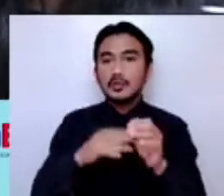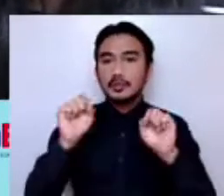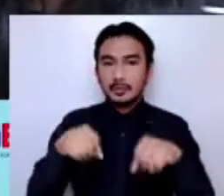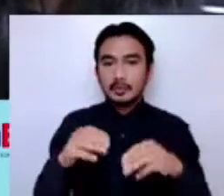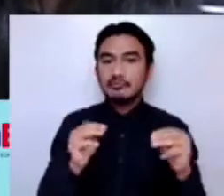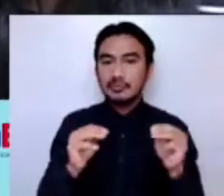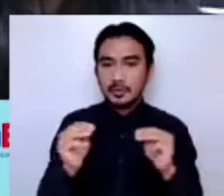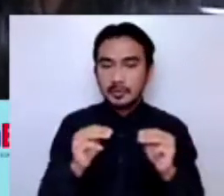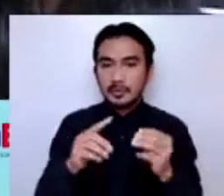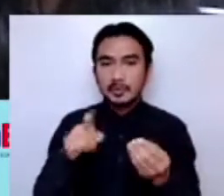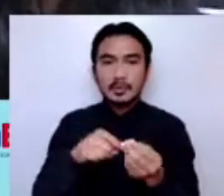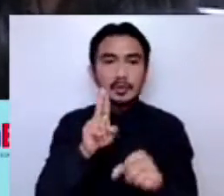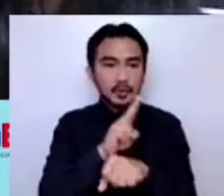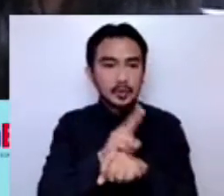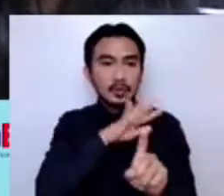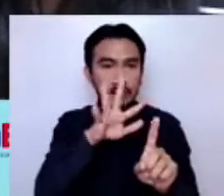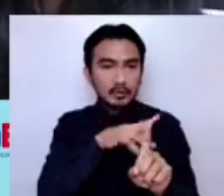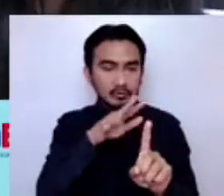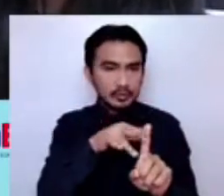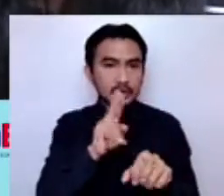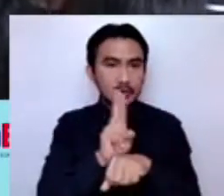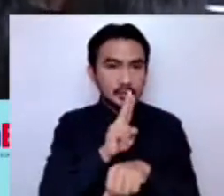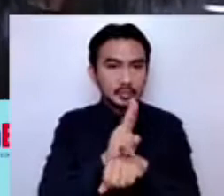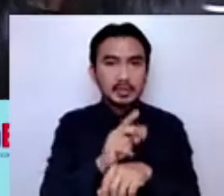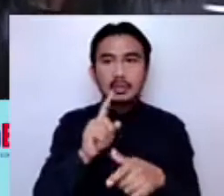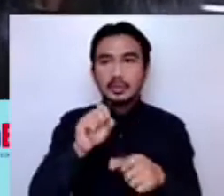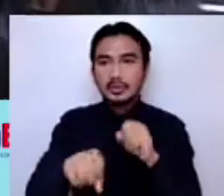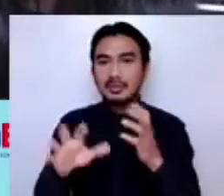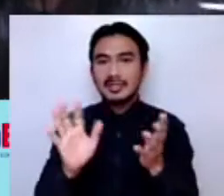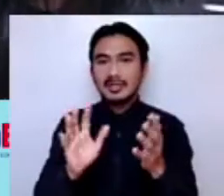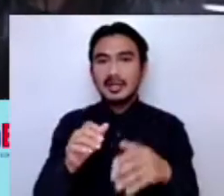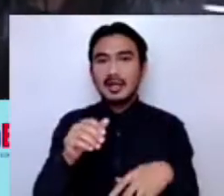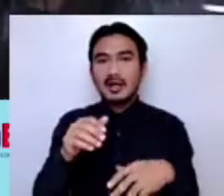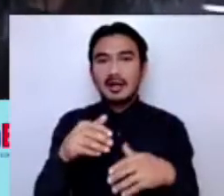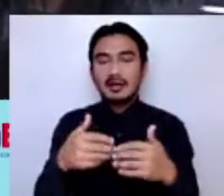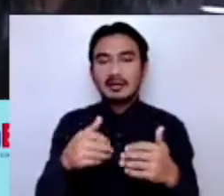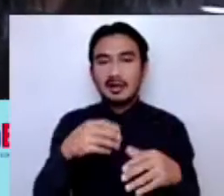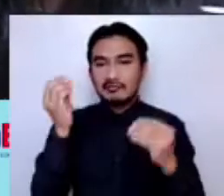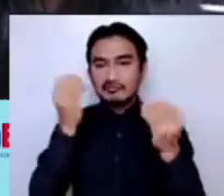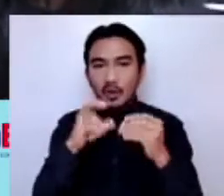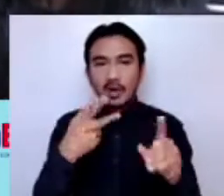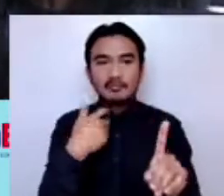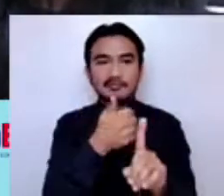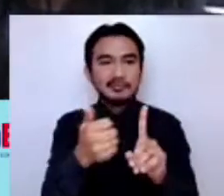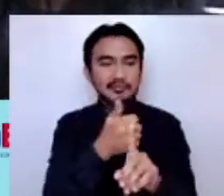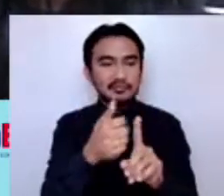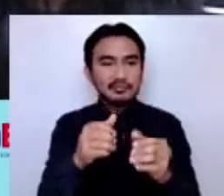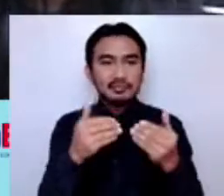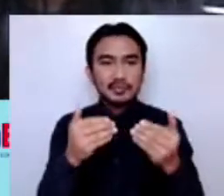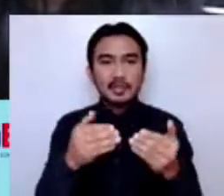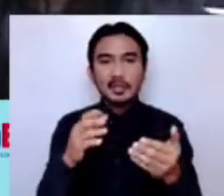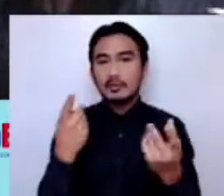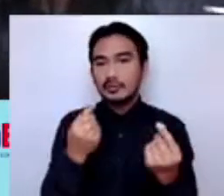observation they adopt, and also to avoid any abuses when we conduct classroom observation. Next, how